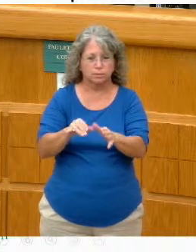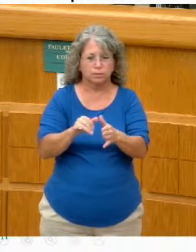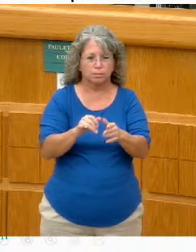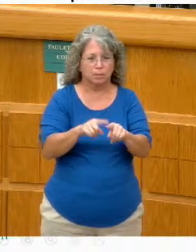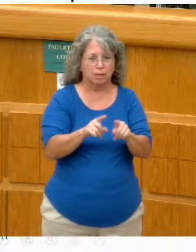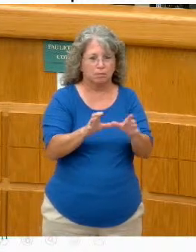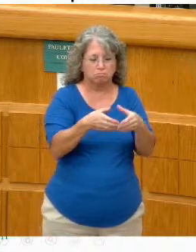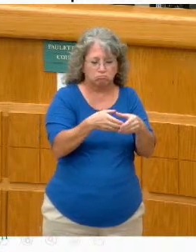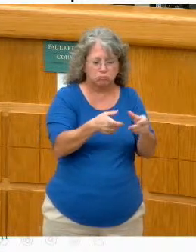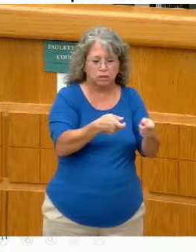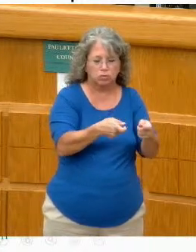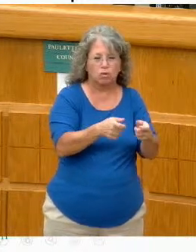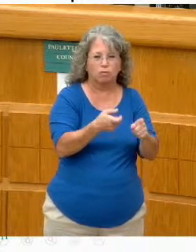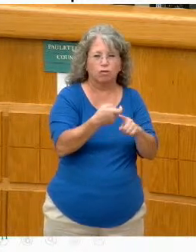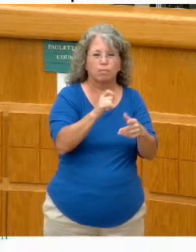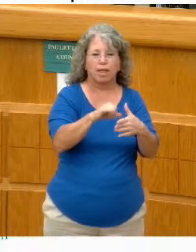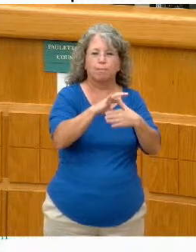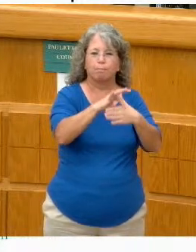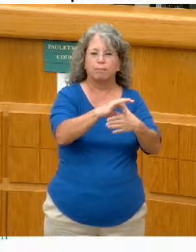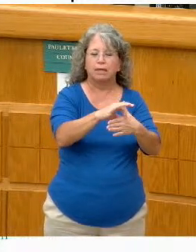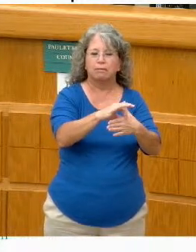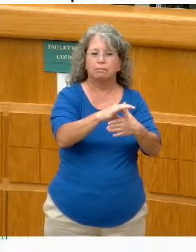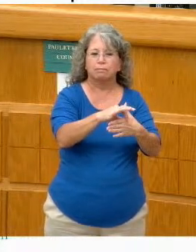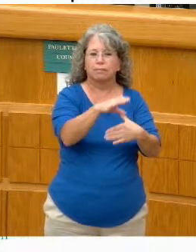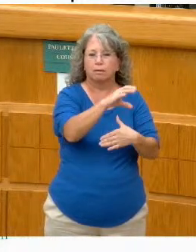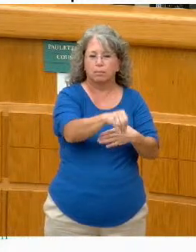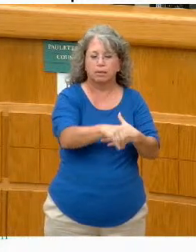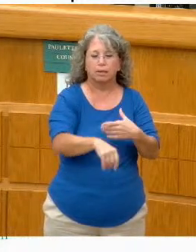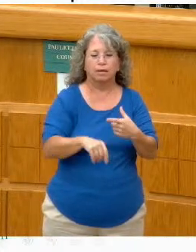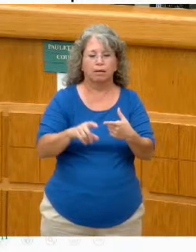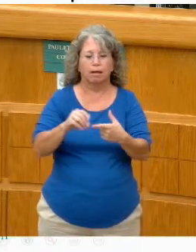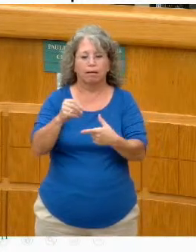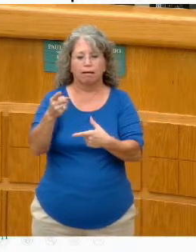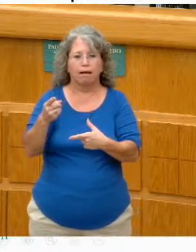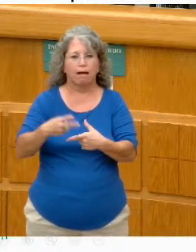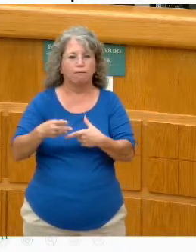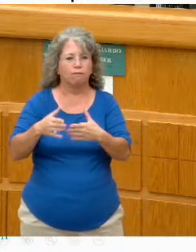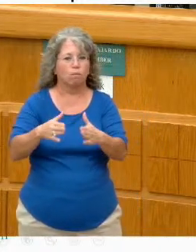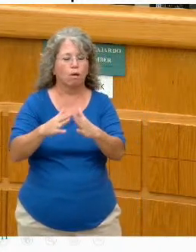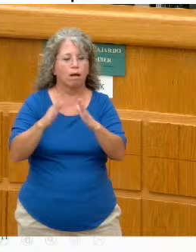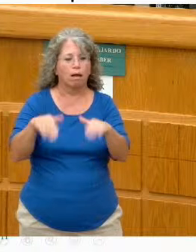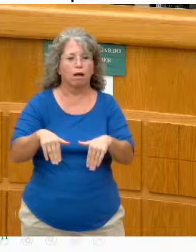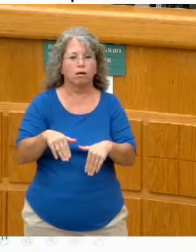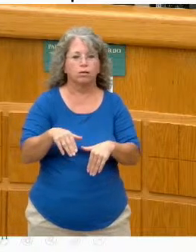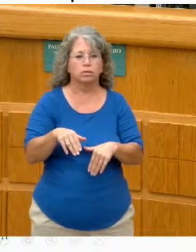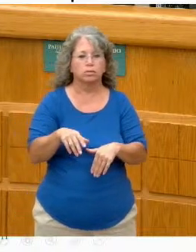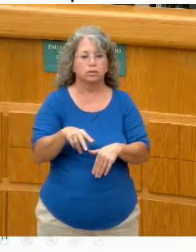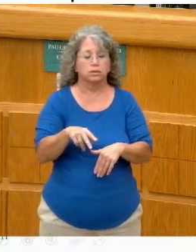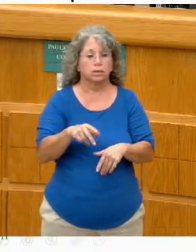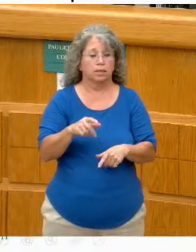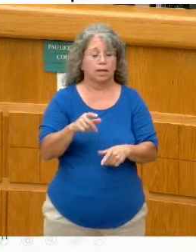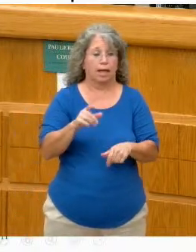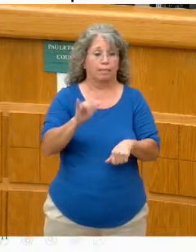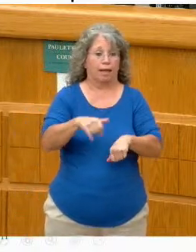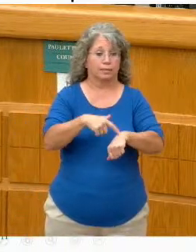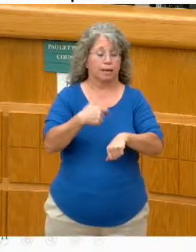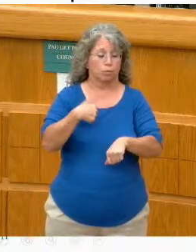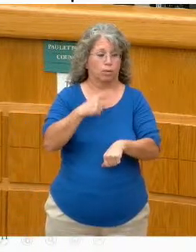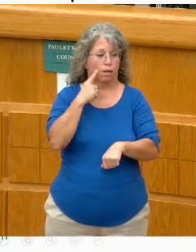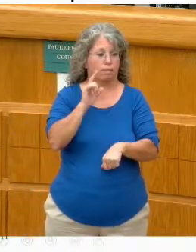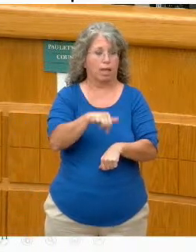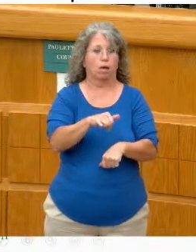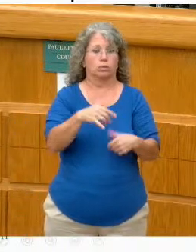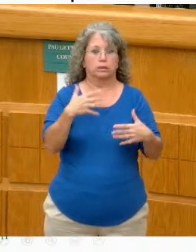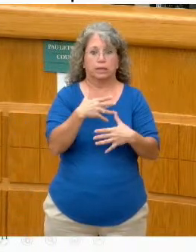was from the meatpacking plant and the transitional housing facilities, which at the time seemed pretty scary, but now in